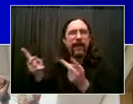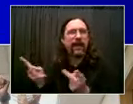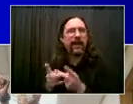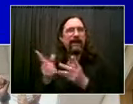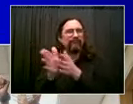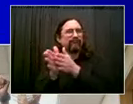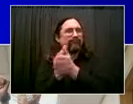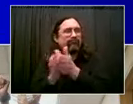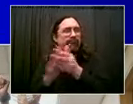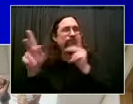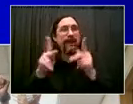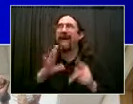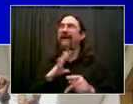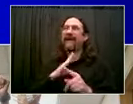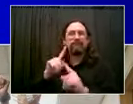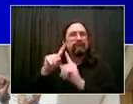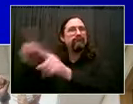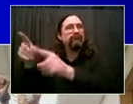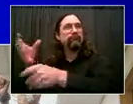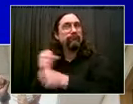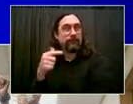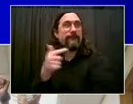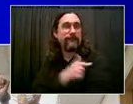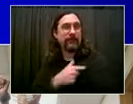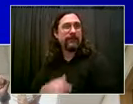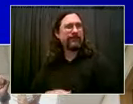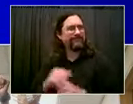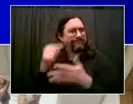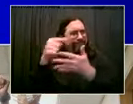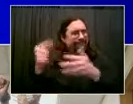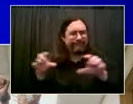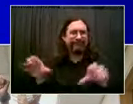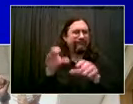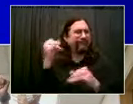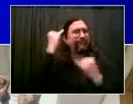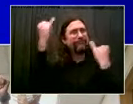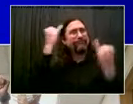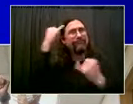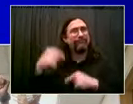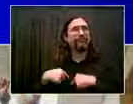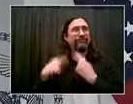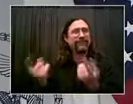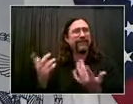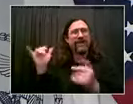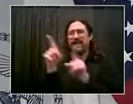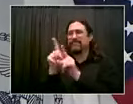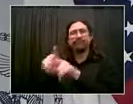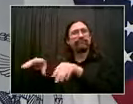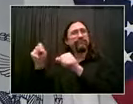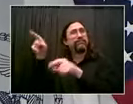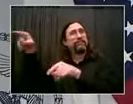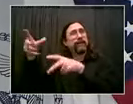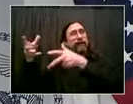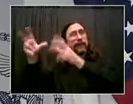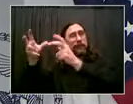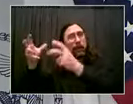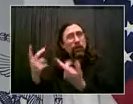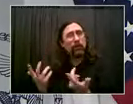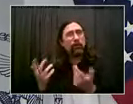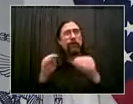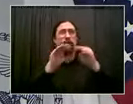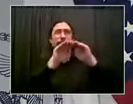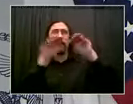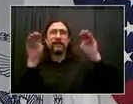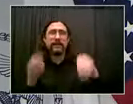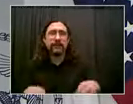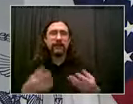like Nets playoff tickets, if you like free admission to the Bronx Zoo, or if you're like me and you like French